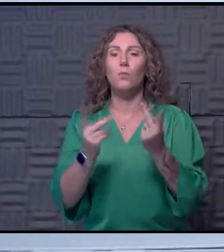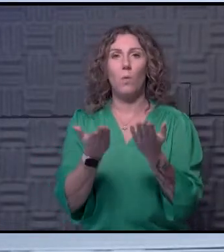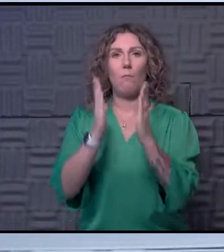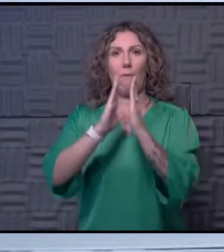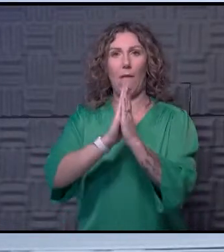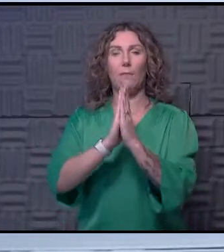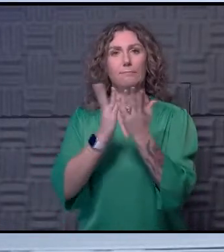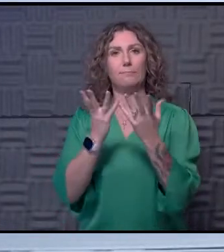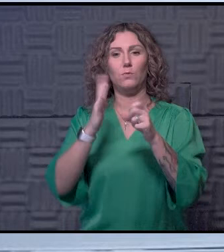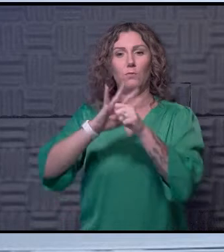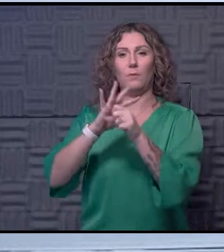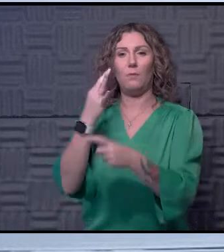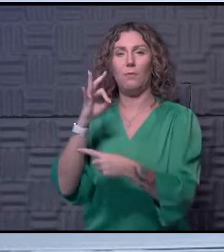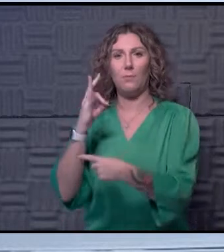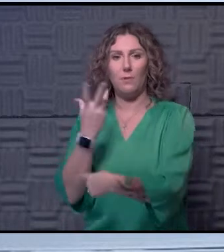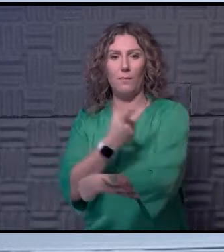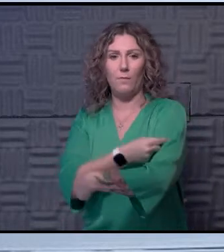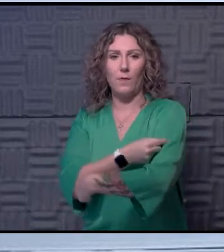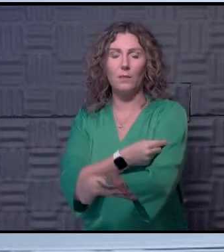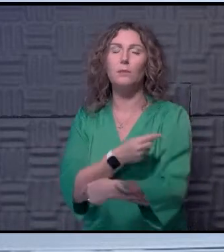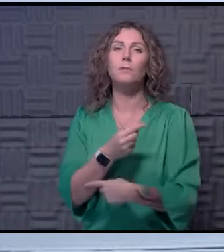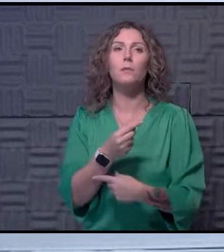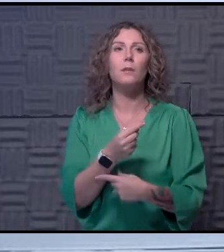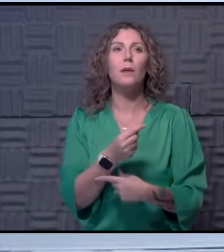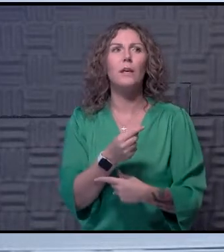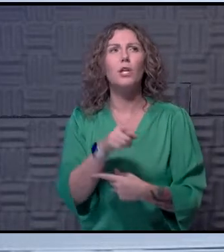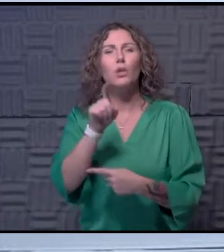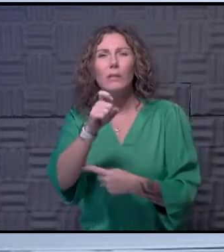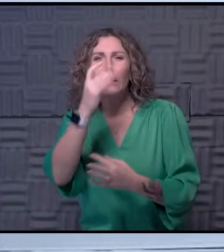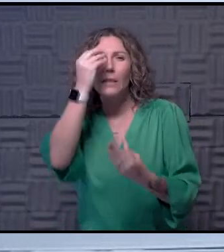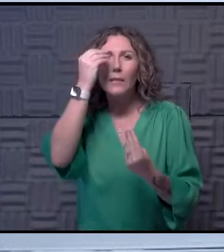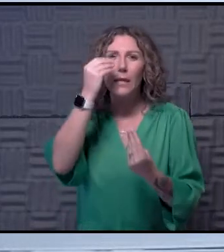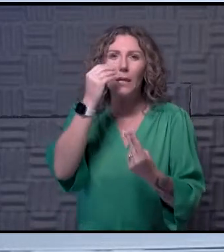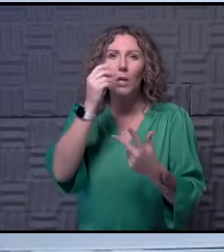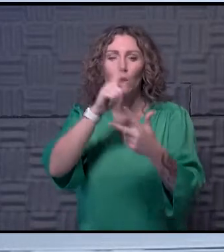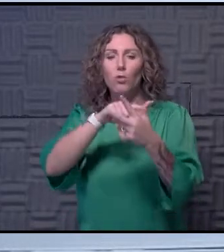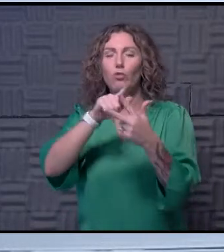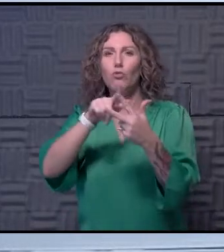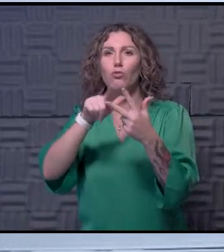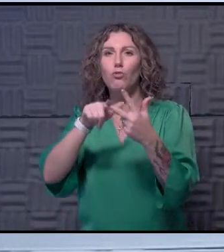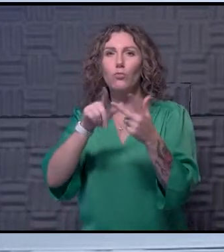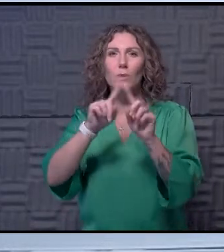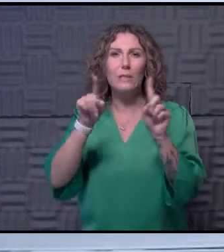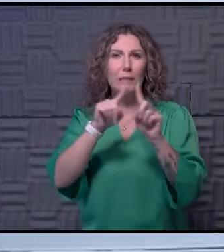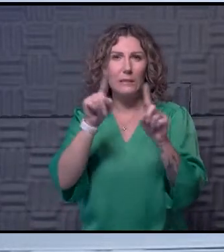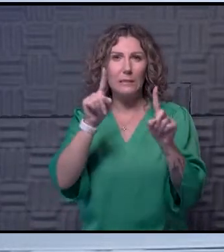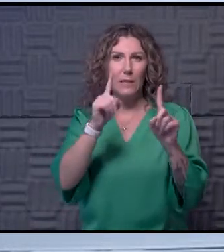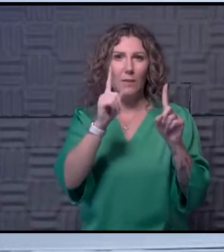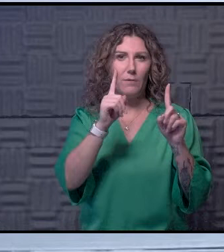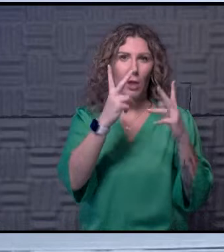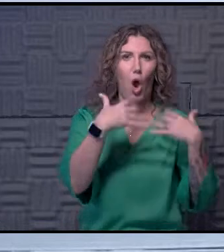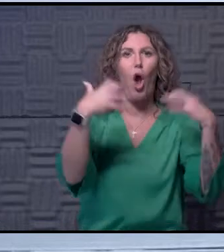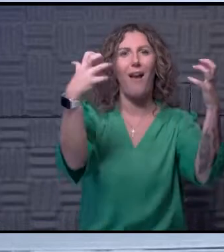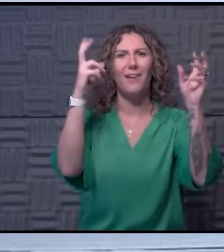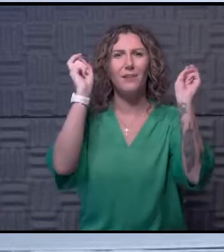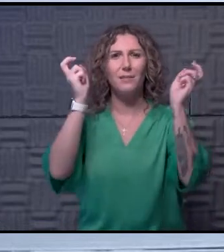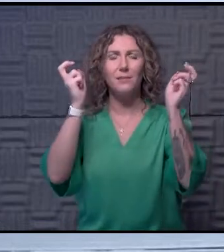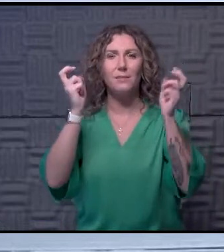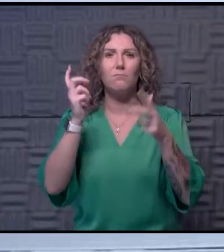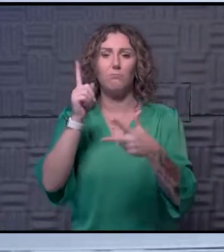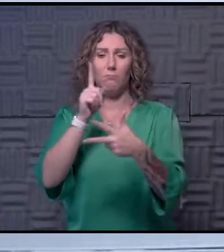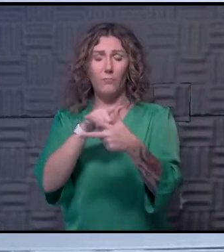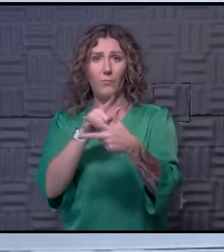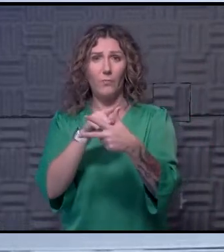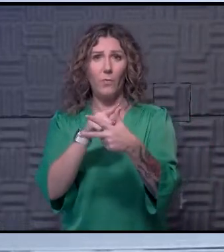the COVID-19 vaccine, I think it's useful to think of them as three different audiences. Audience one is the audience that